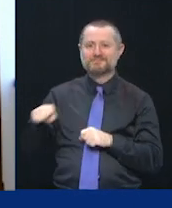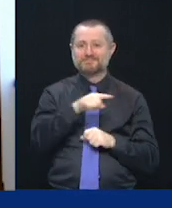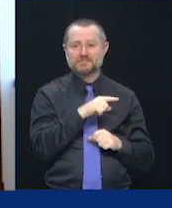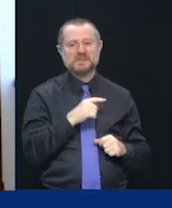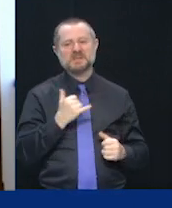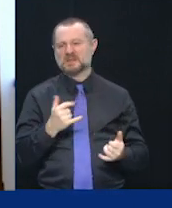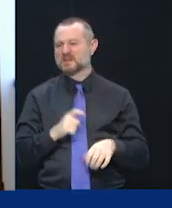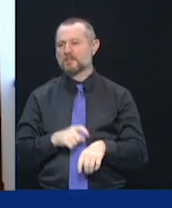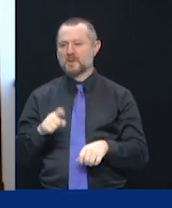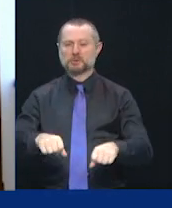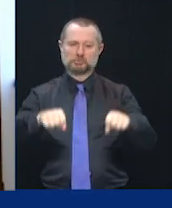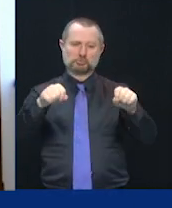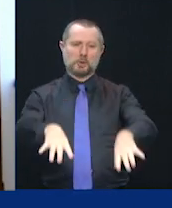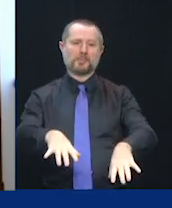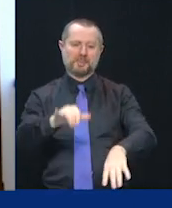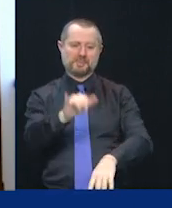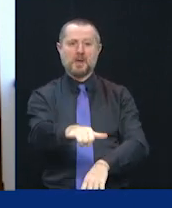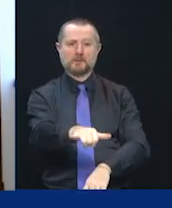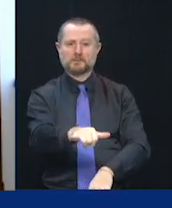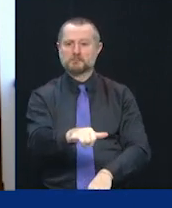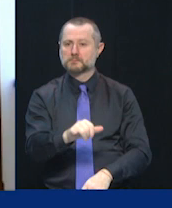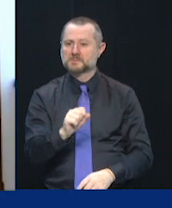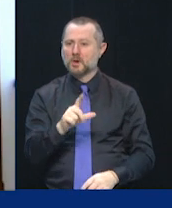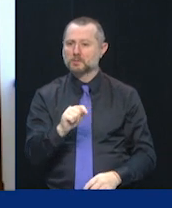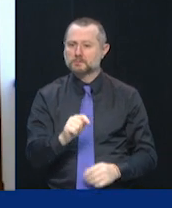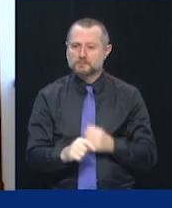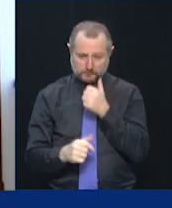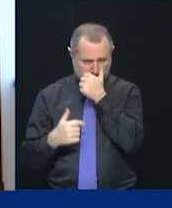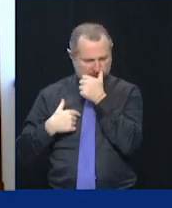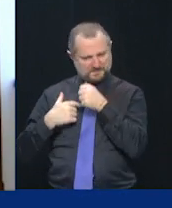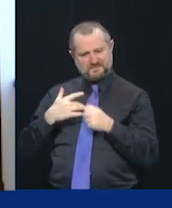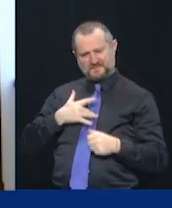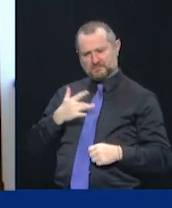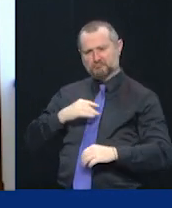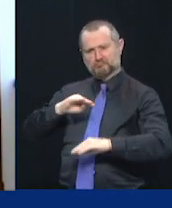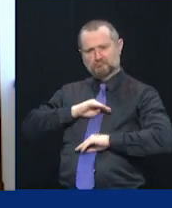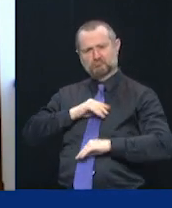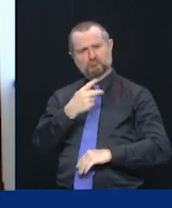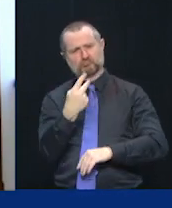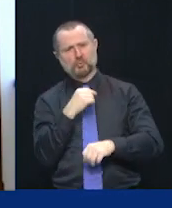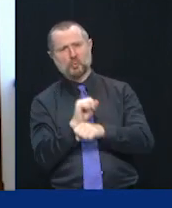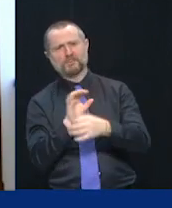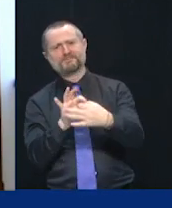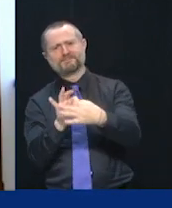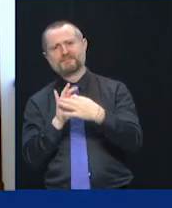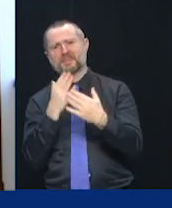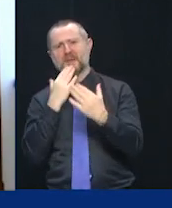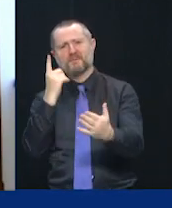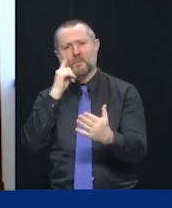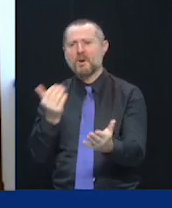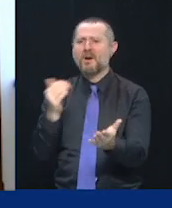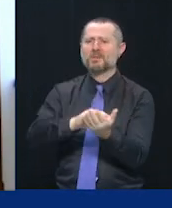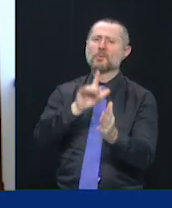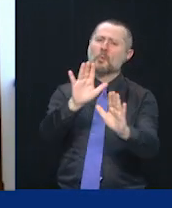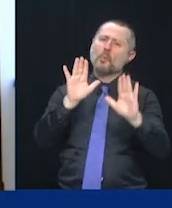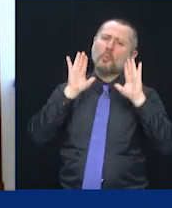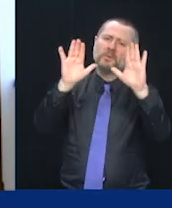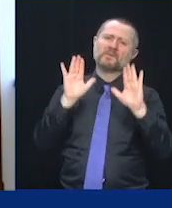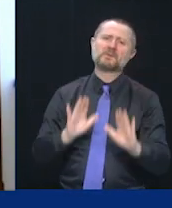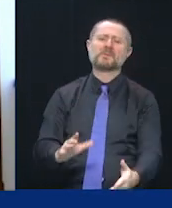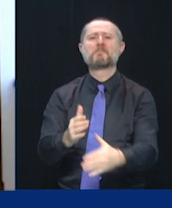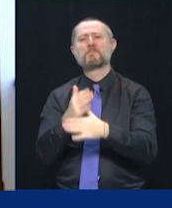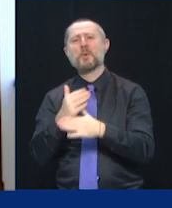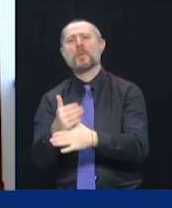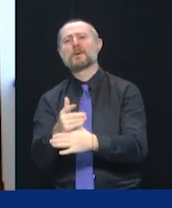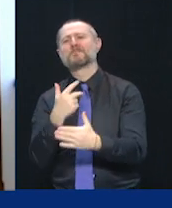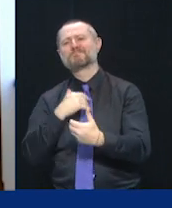off the books. I'm honored to be working on that with you and on so many other fronts. And thank you again for your extraordinary partnership and leadership.